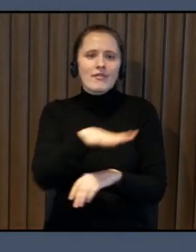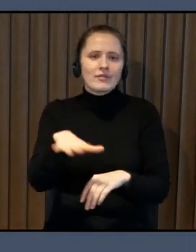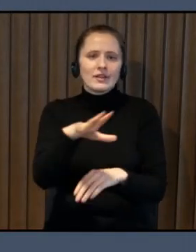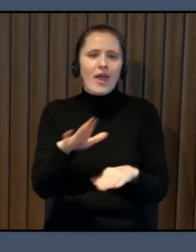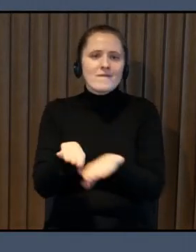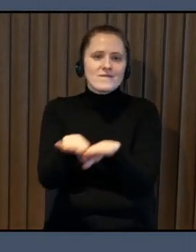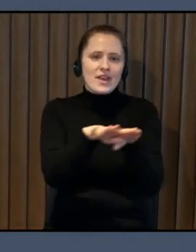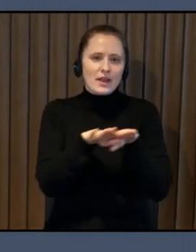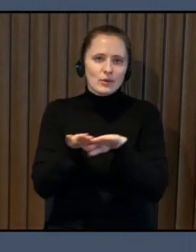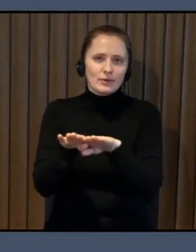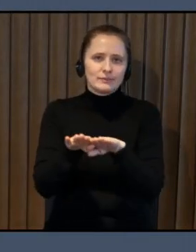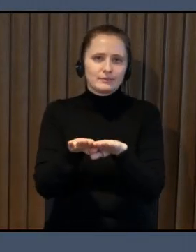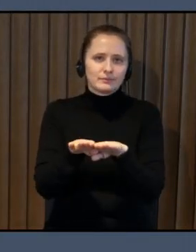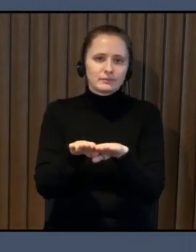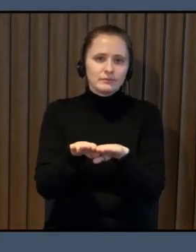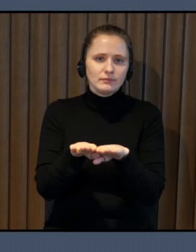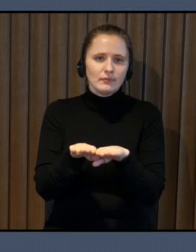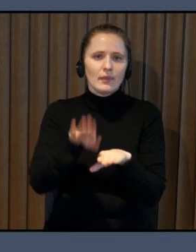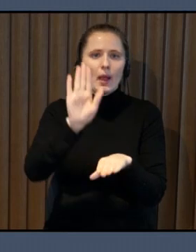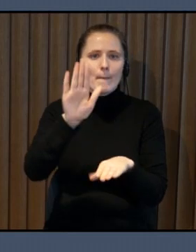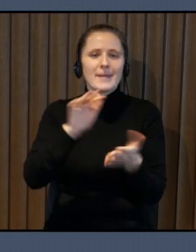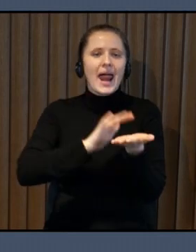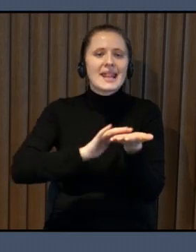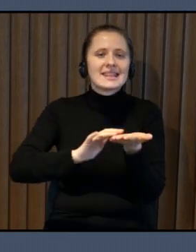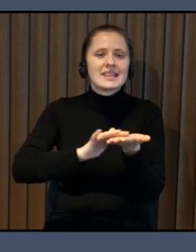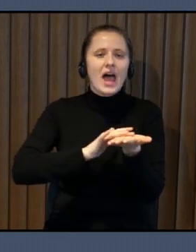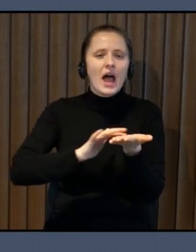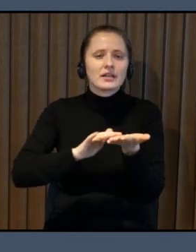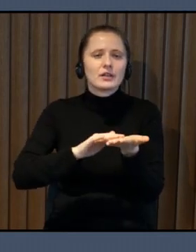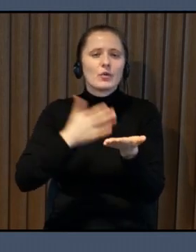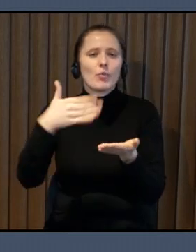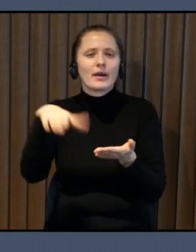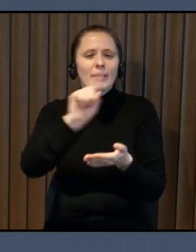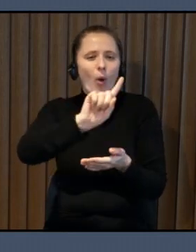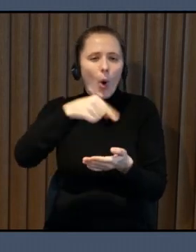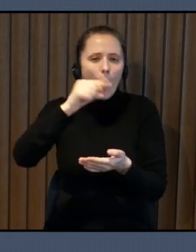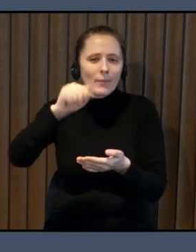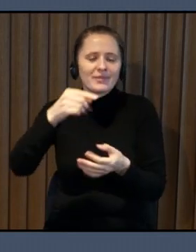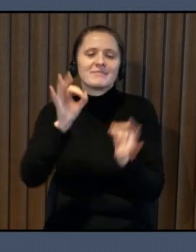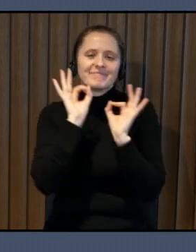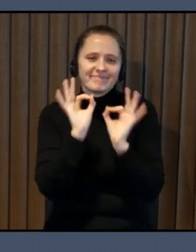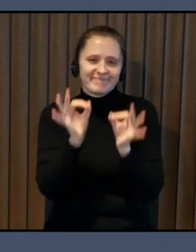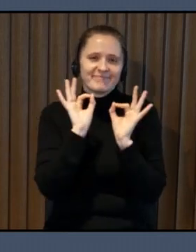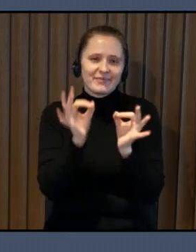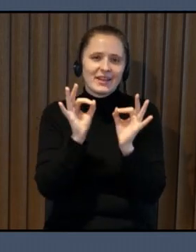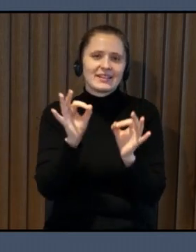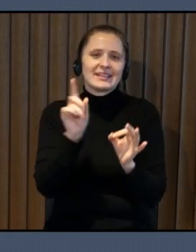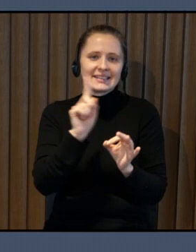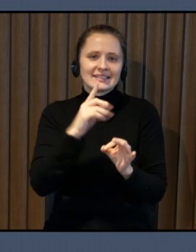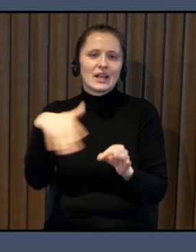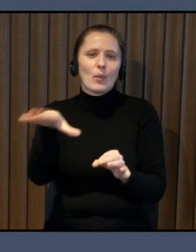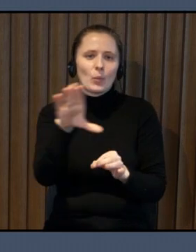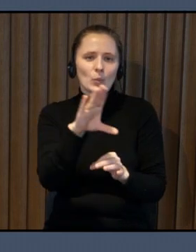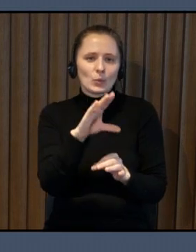health, and also let the environment unite. And talking about these tactile things and about